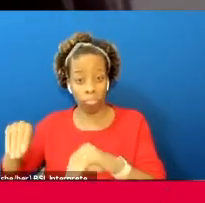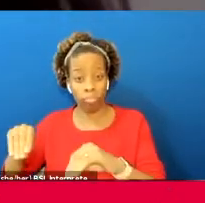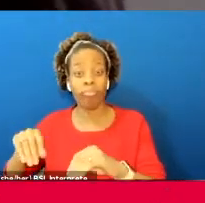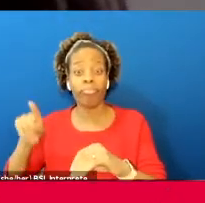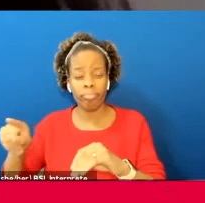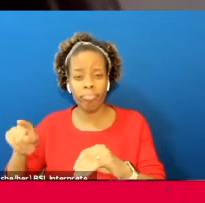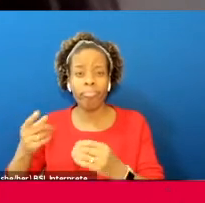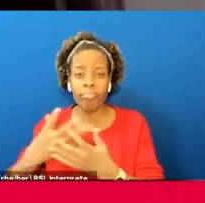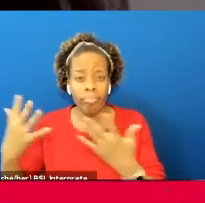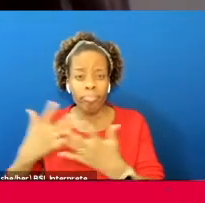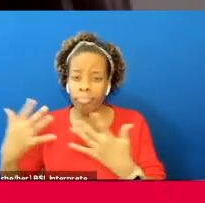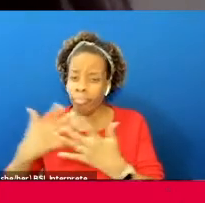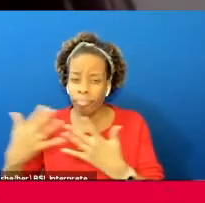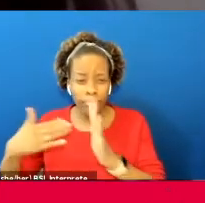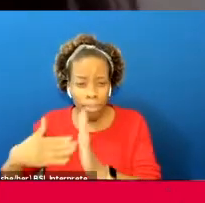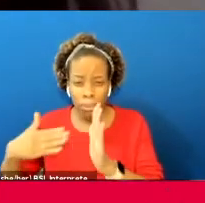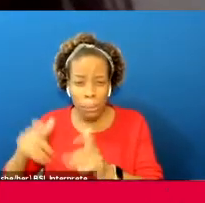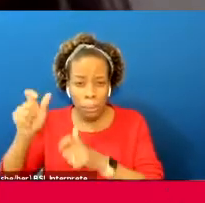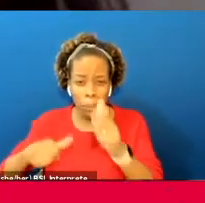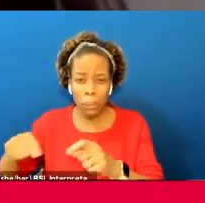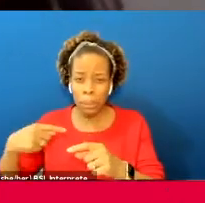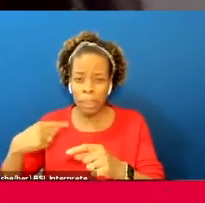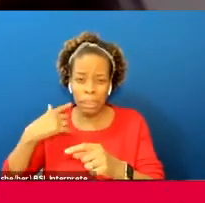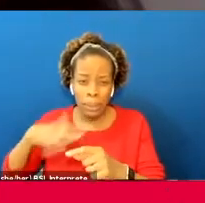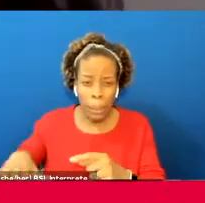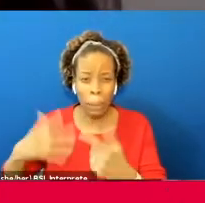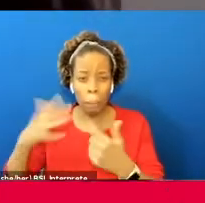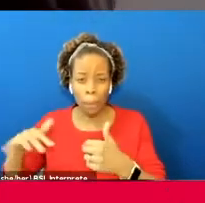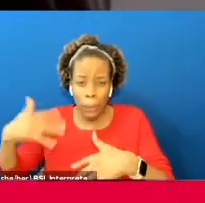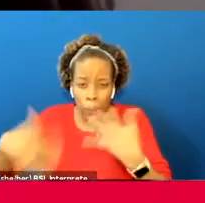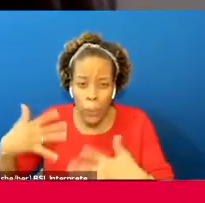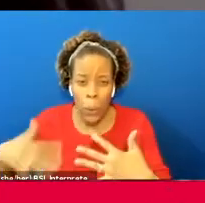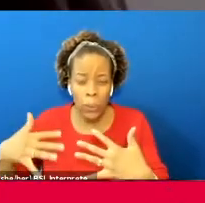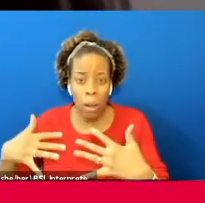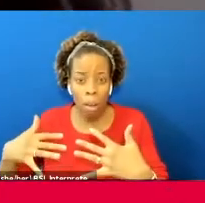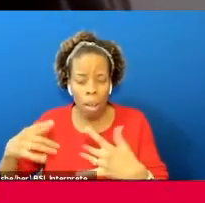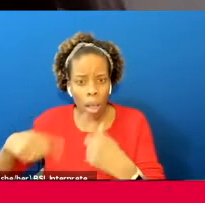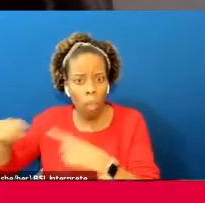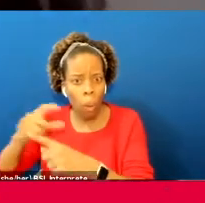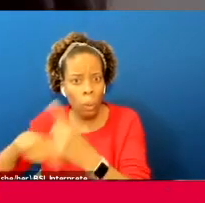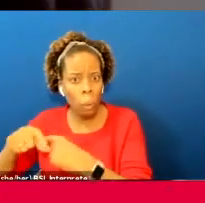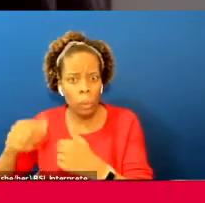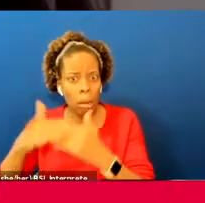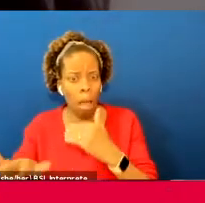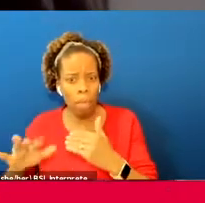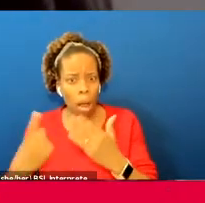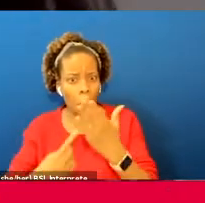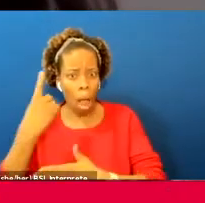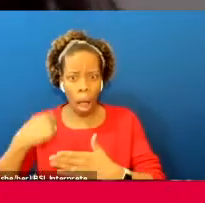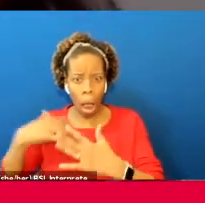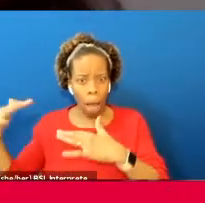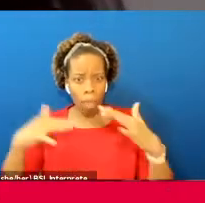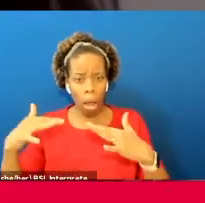enslaved, caught in the middle of foreign-funded wars that civilians never asked to fight. So it is kind of easy to think